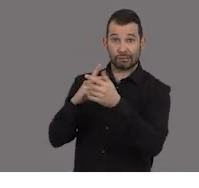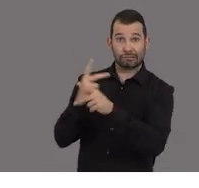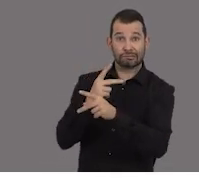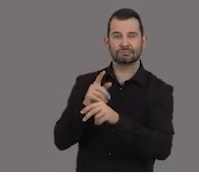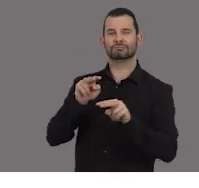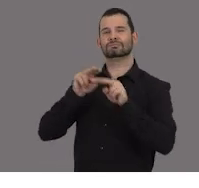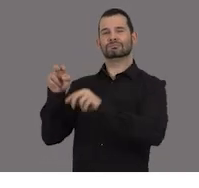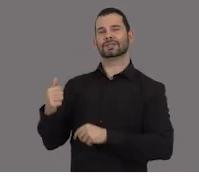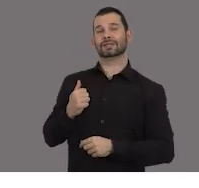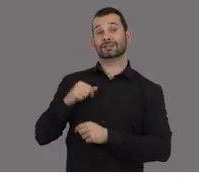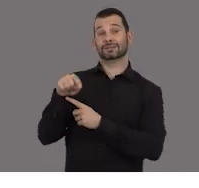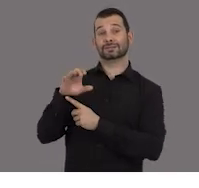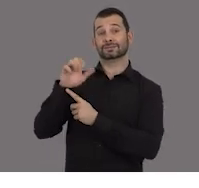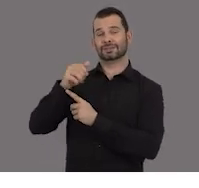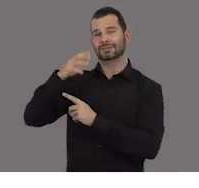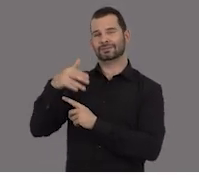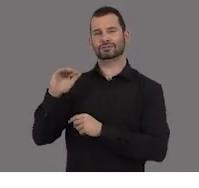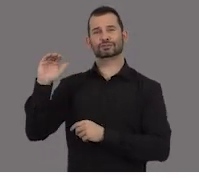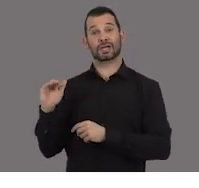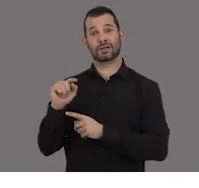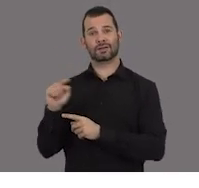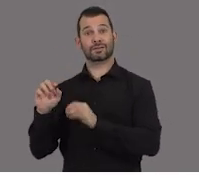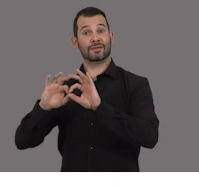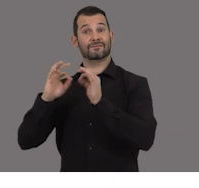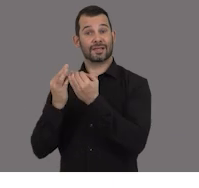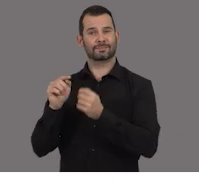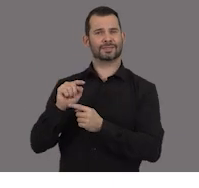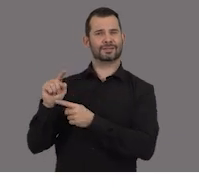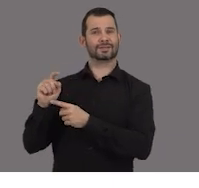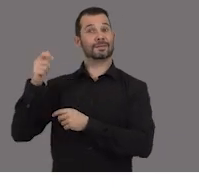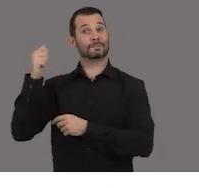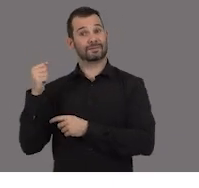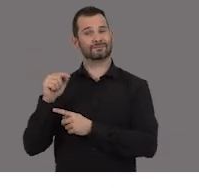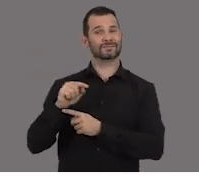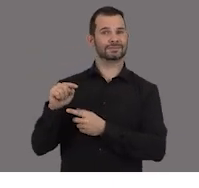benefits. To use the calculator, visit